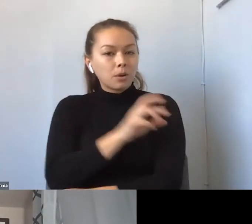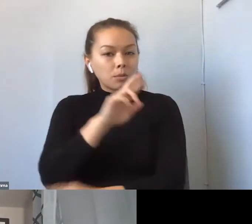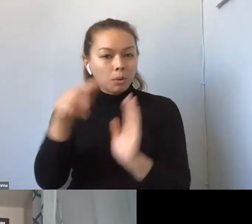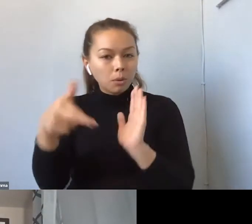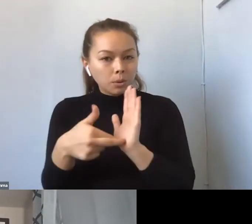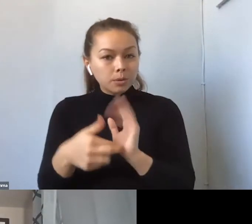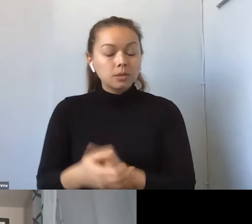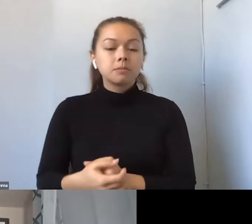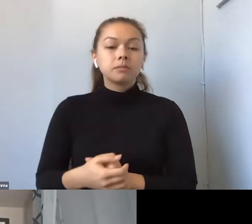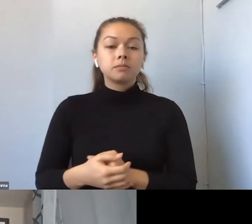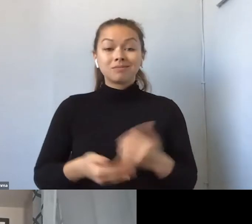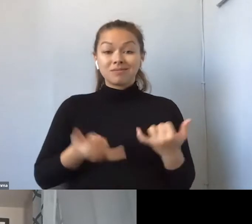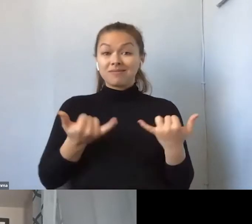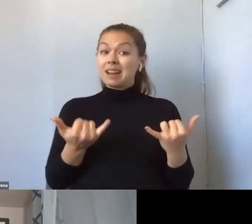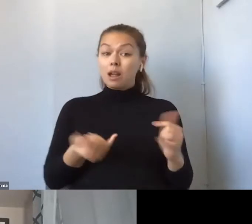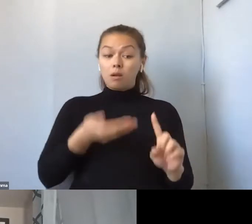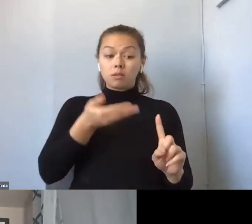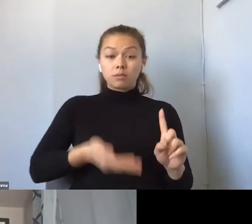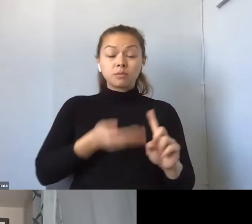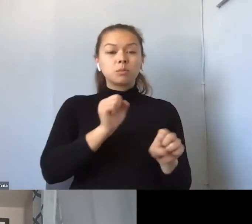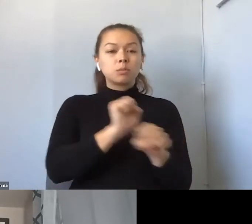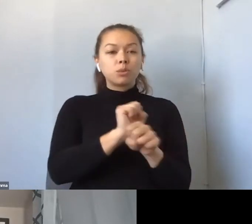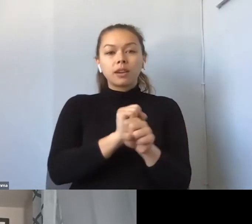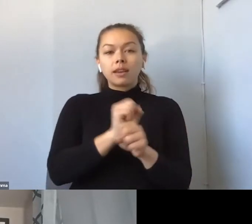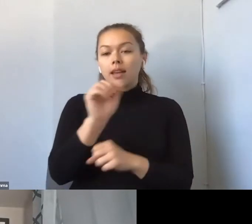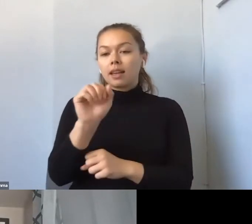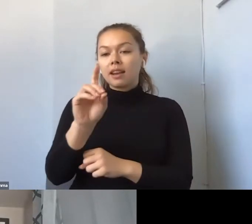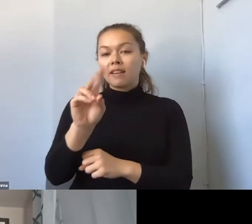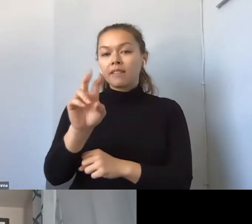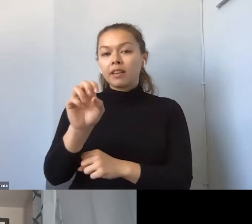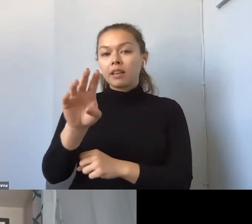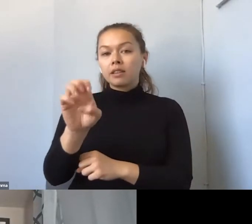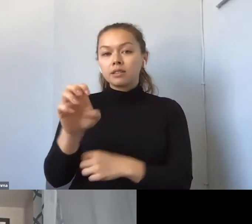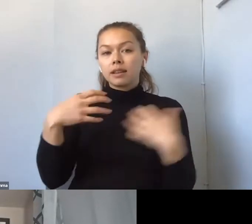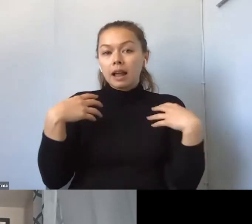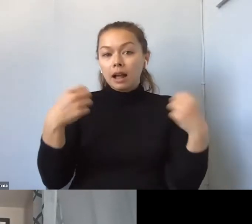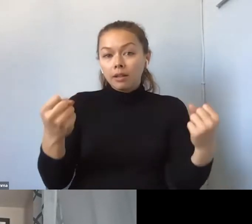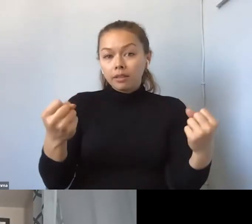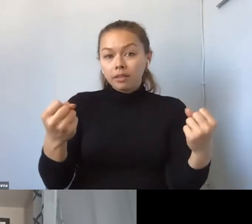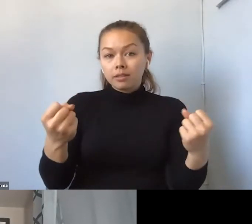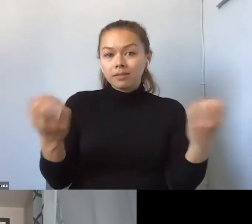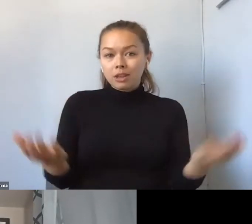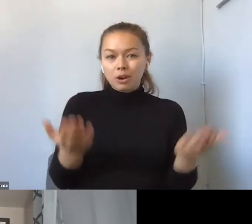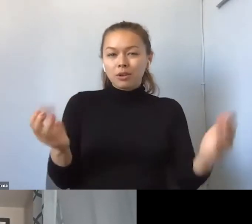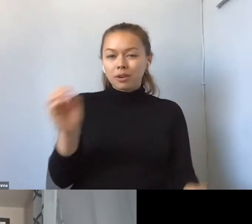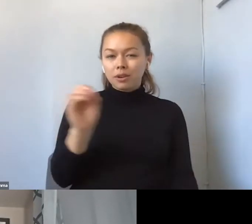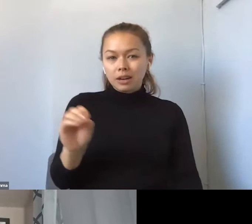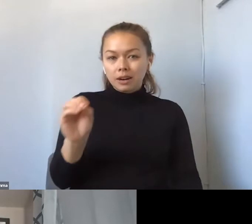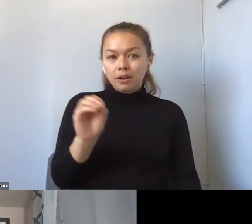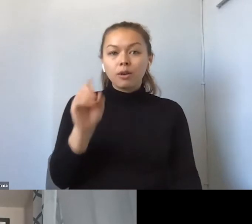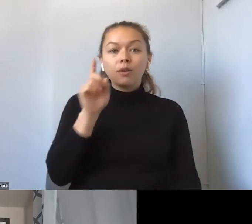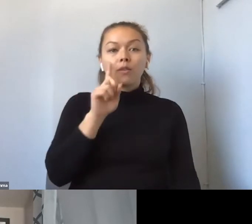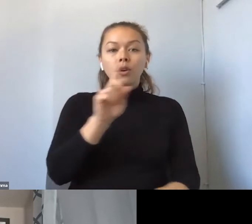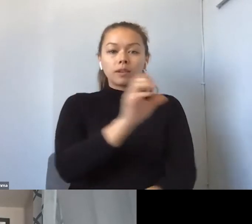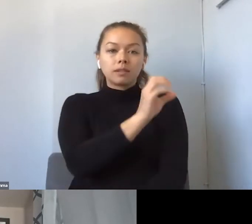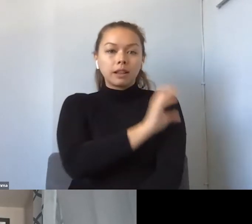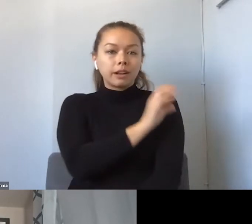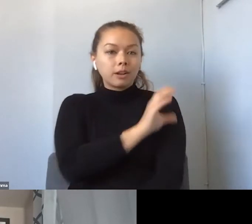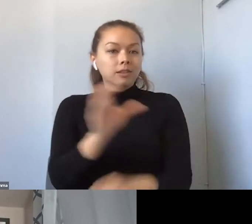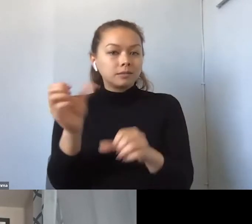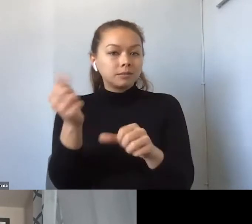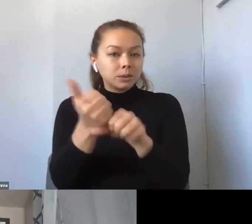at Advance Health in Toronto, Ontario, as a clinical associate. Her